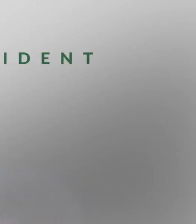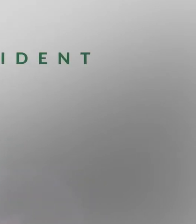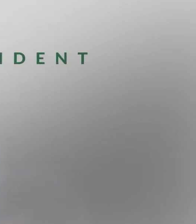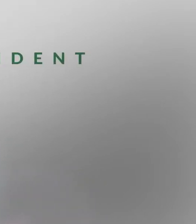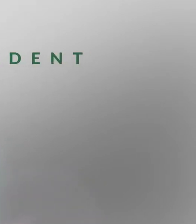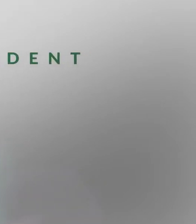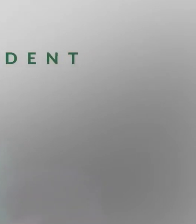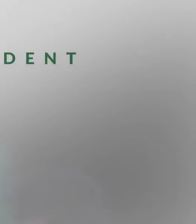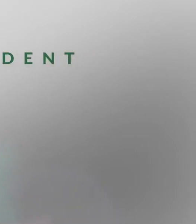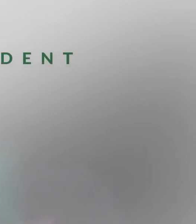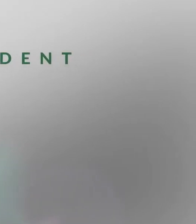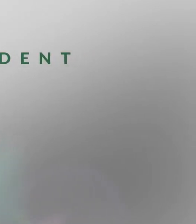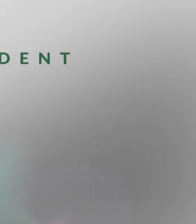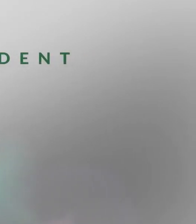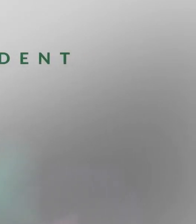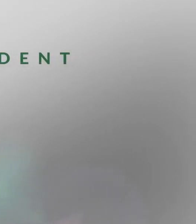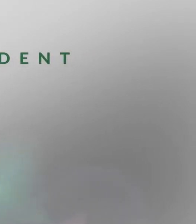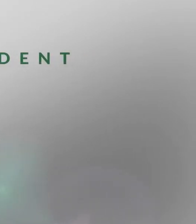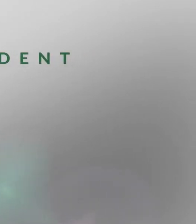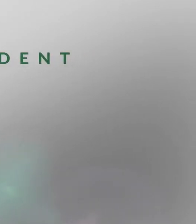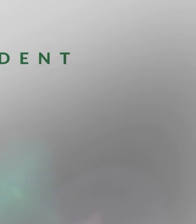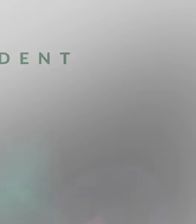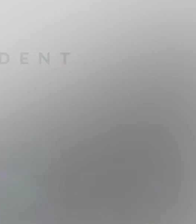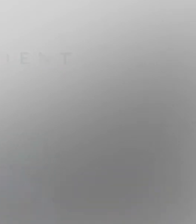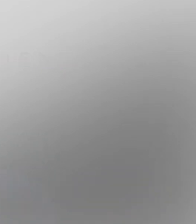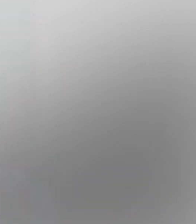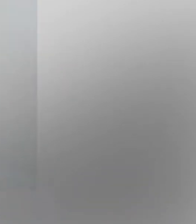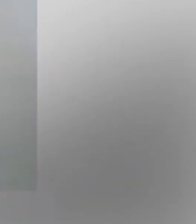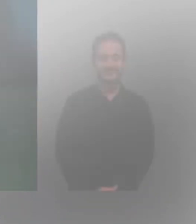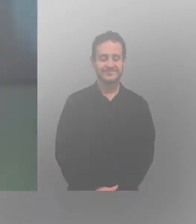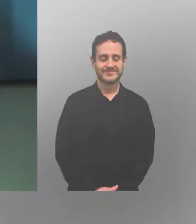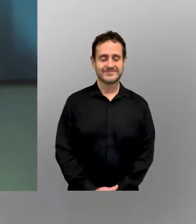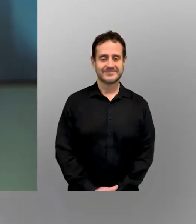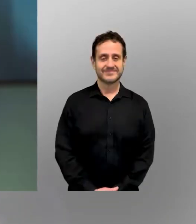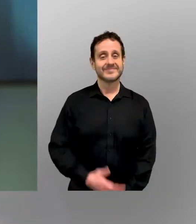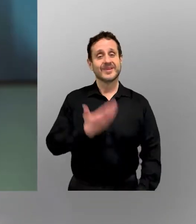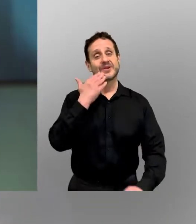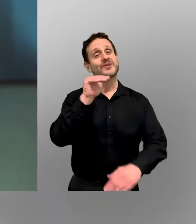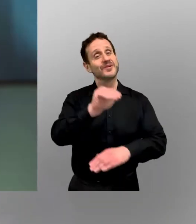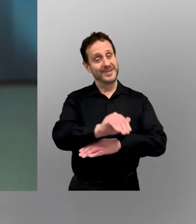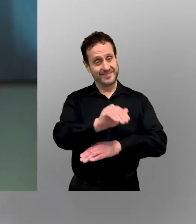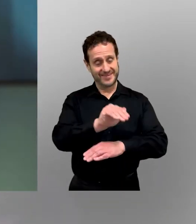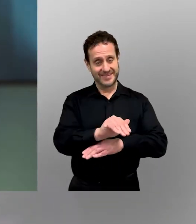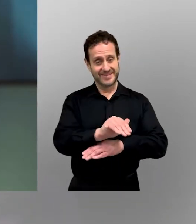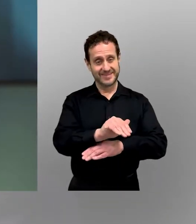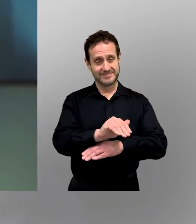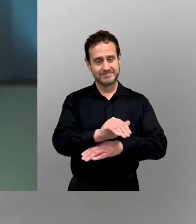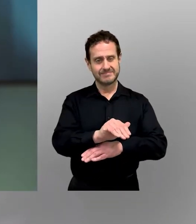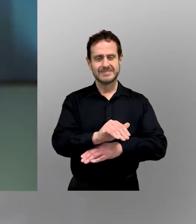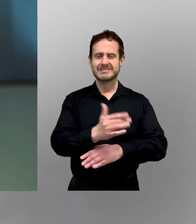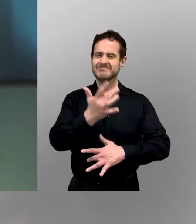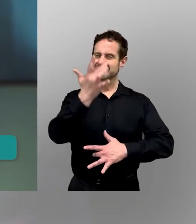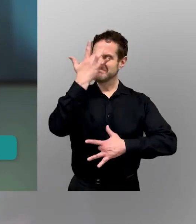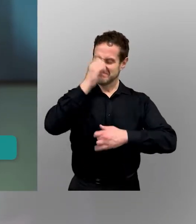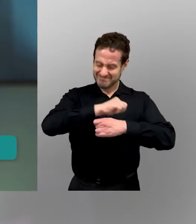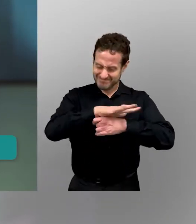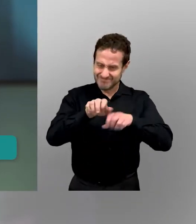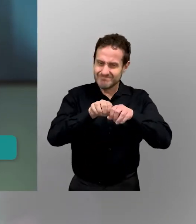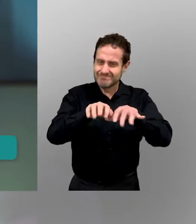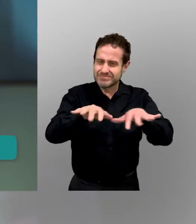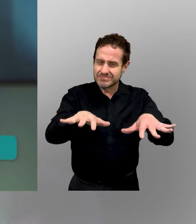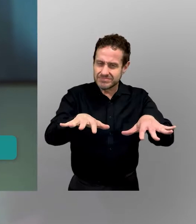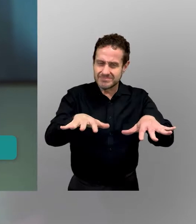Title, a word from our president. Zena Nadich, founder, president, and CEO. Good evening. The pandemic has